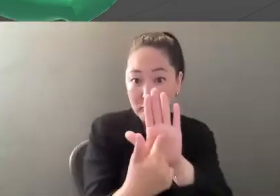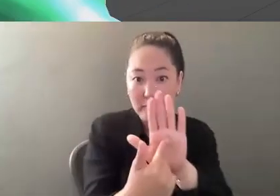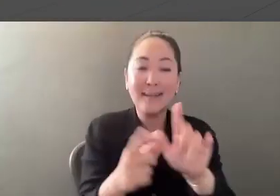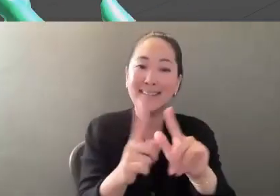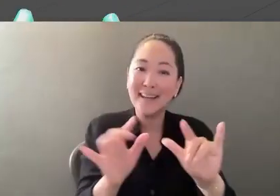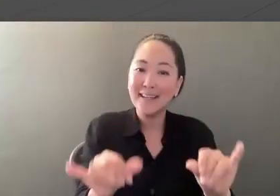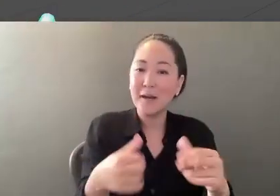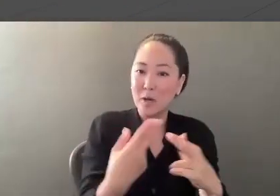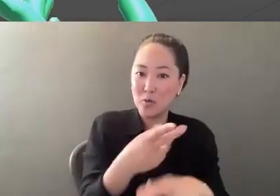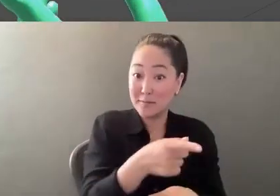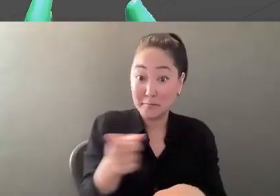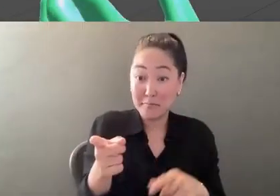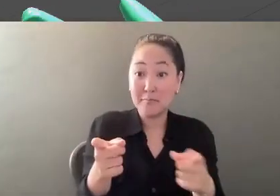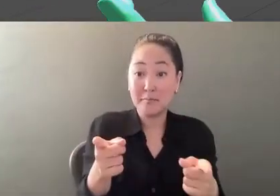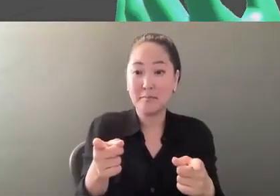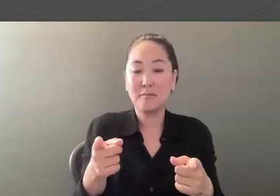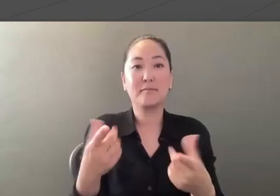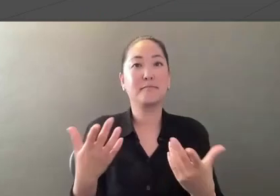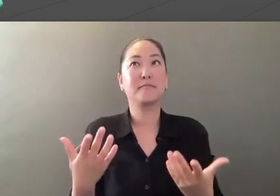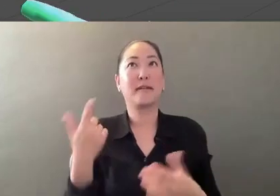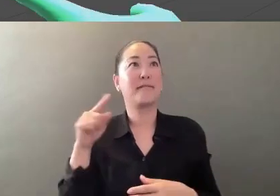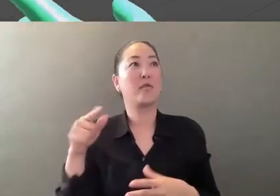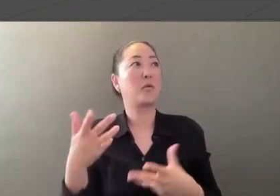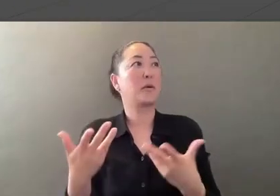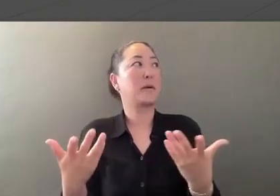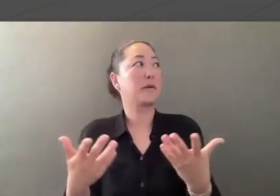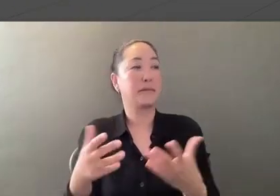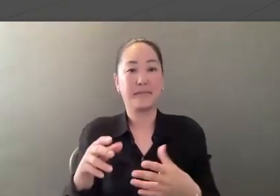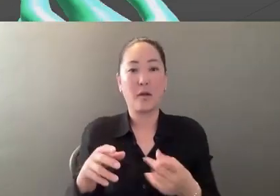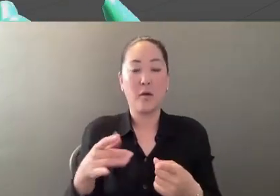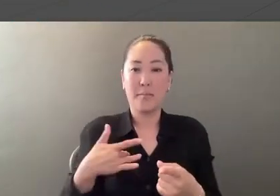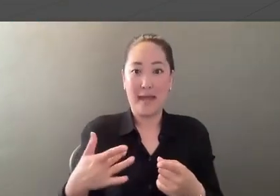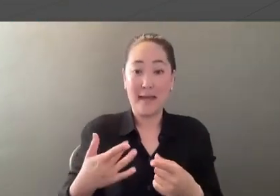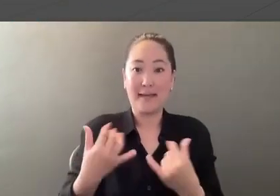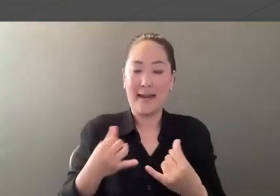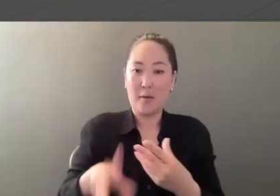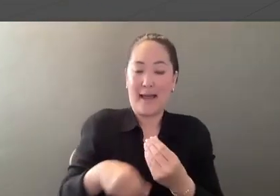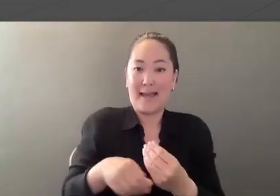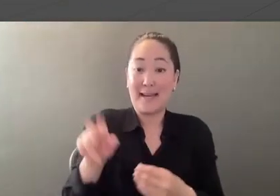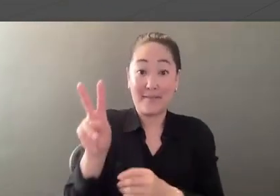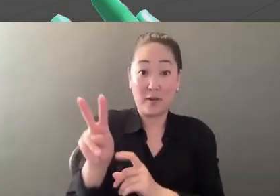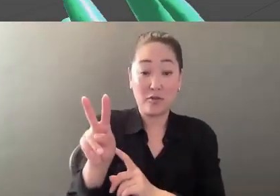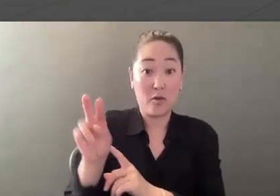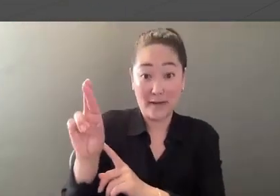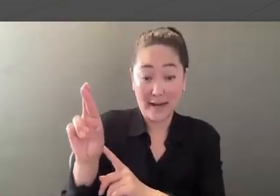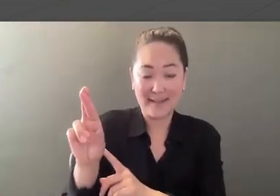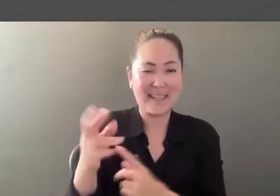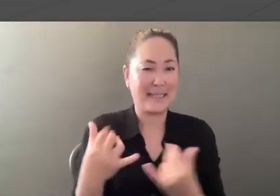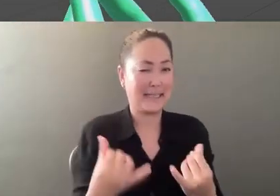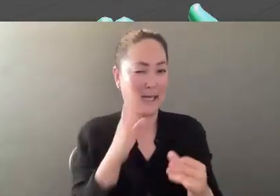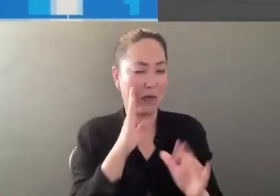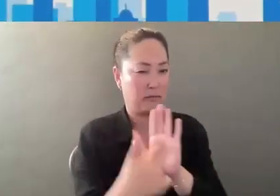those same assets in a new environment, for example, virtual reality, which we're hoping to demonstrate